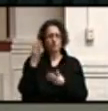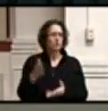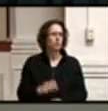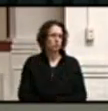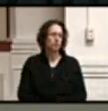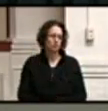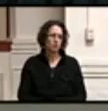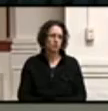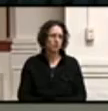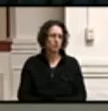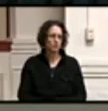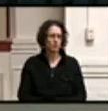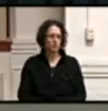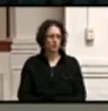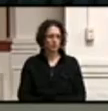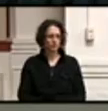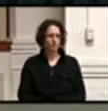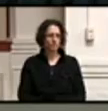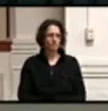alone I don't want to be micromanaging.